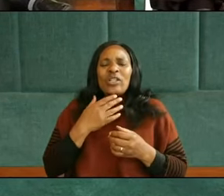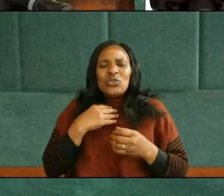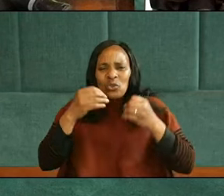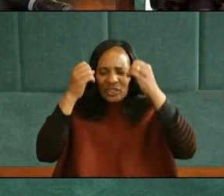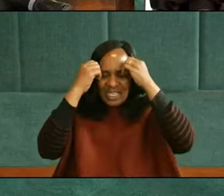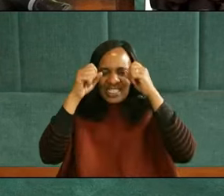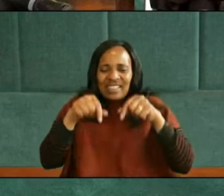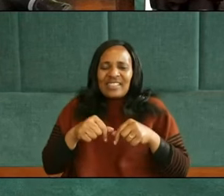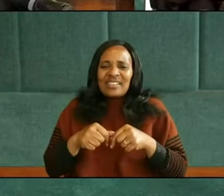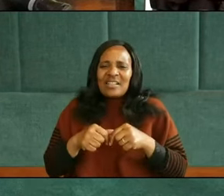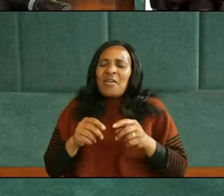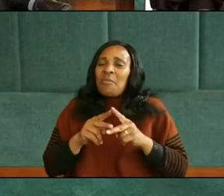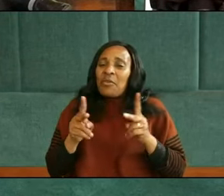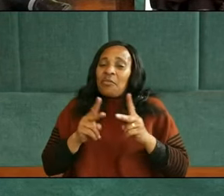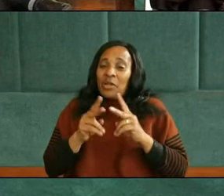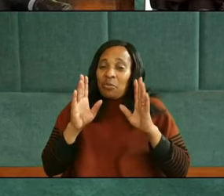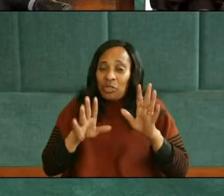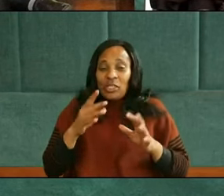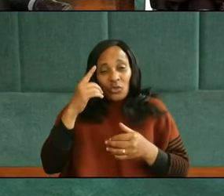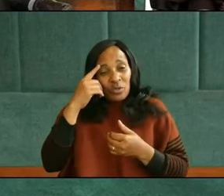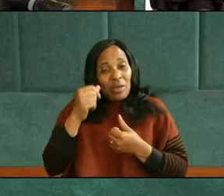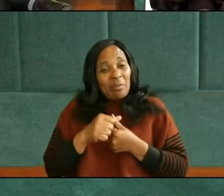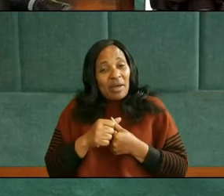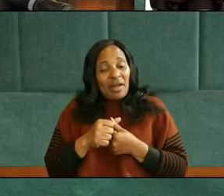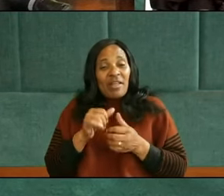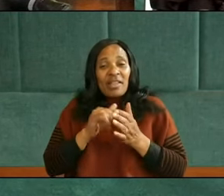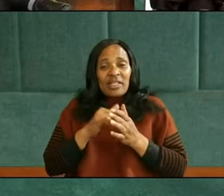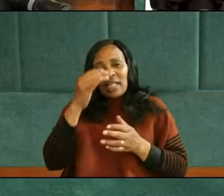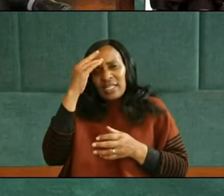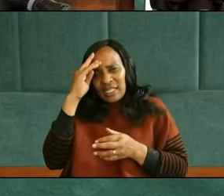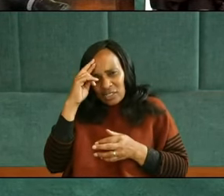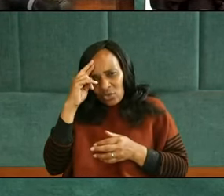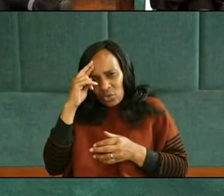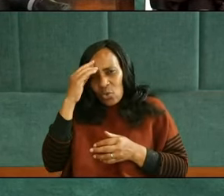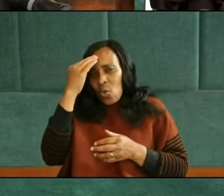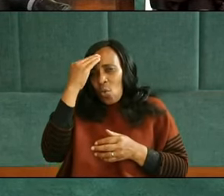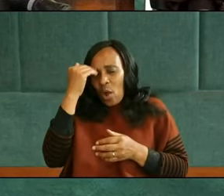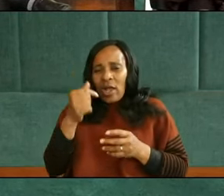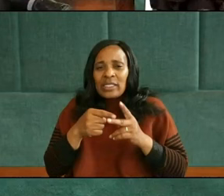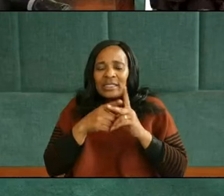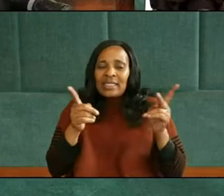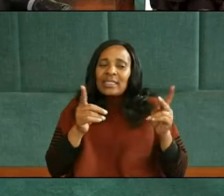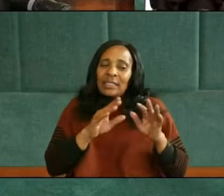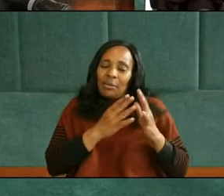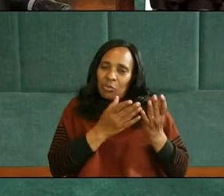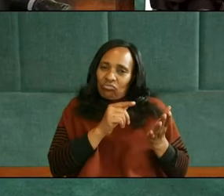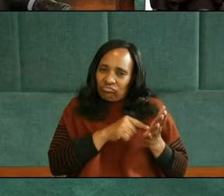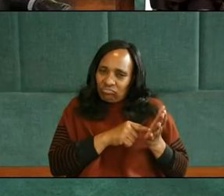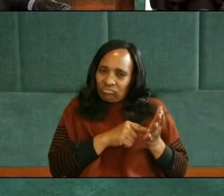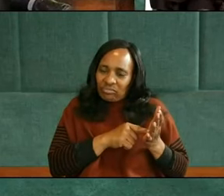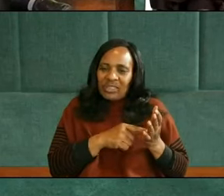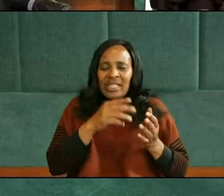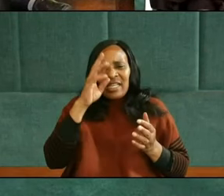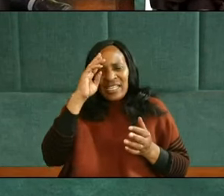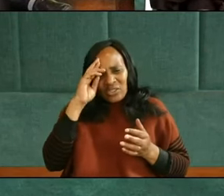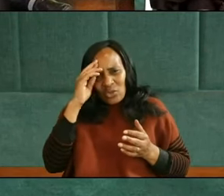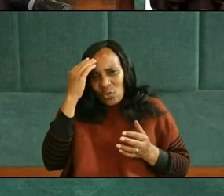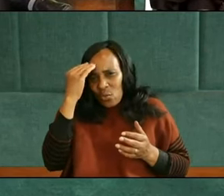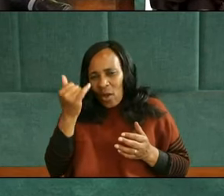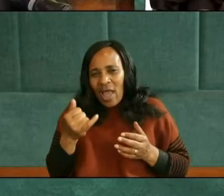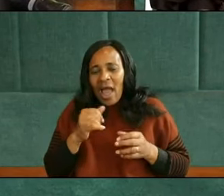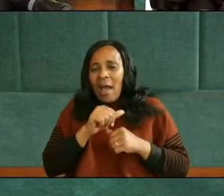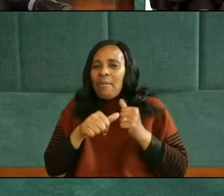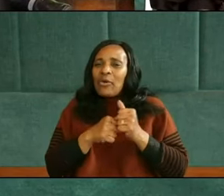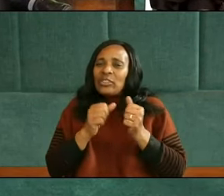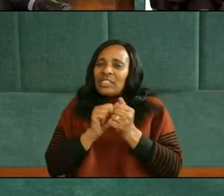study this. Mm-hmm. So it's important for us to realize there's a reason why he started the book that way. And there's a reason why all those verses, about